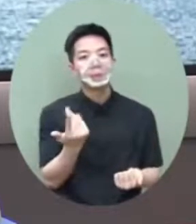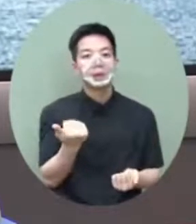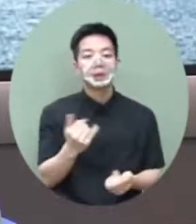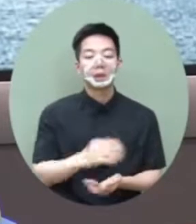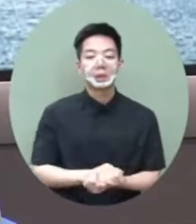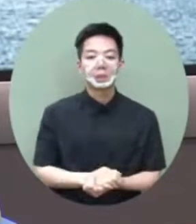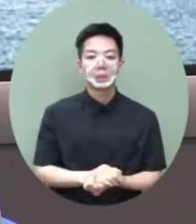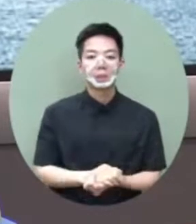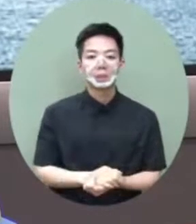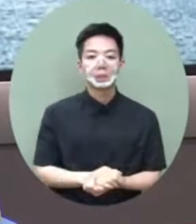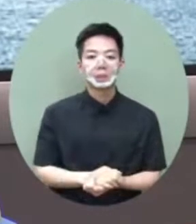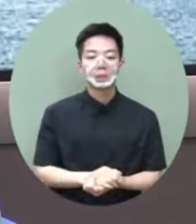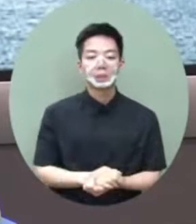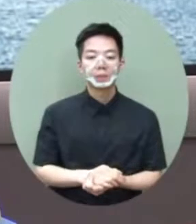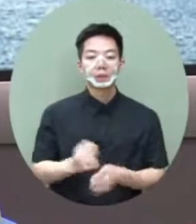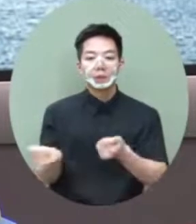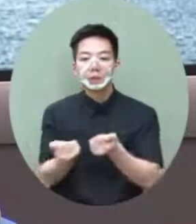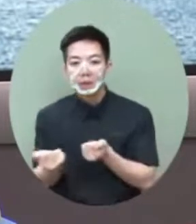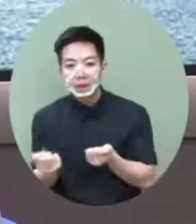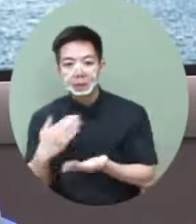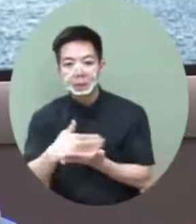needs.